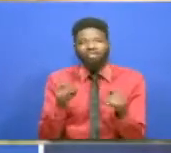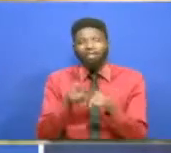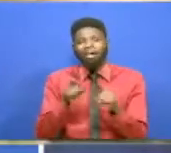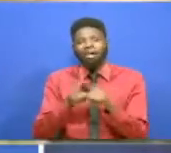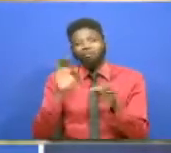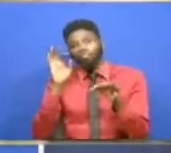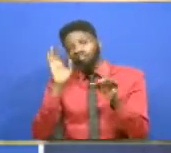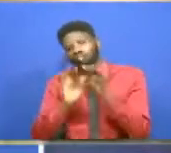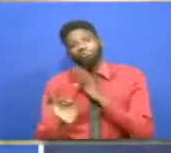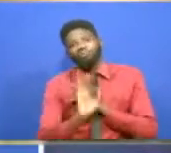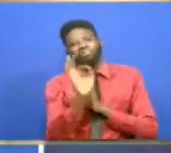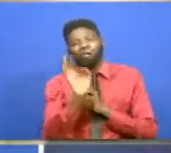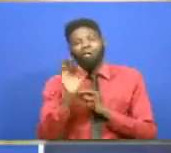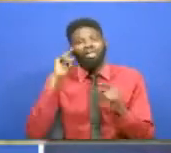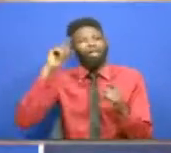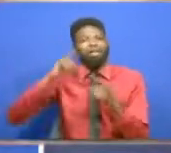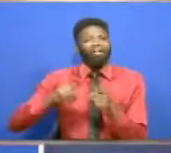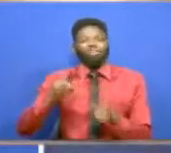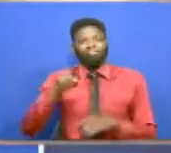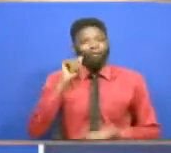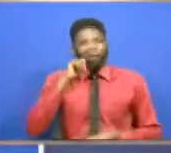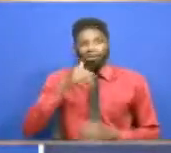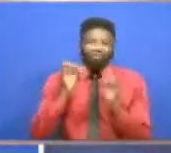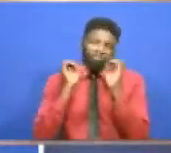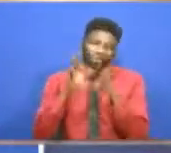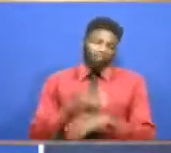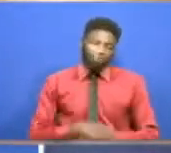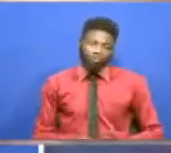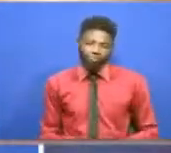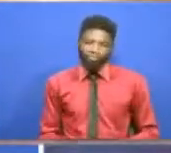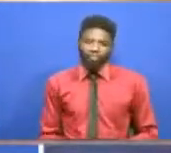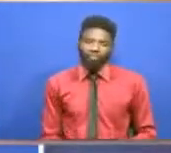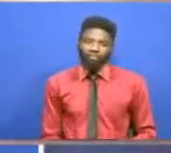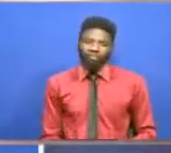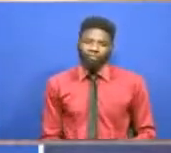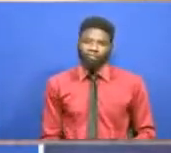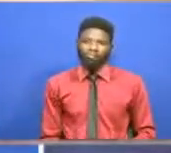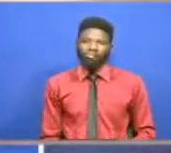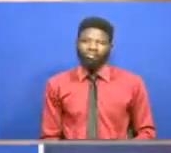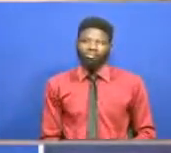mimi ninaona kwamba sio mzuri. Kevin Washira, Channel One News.